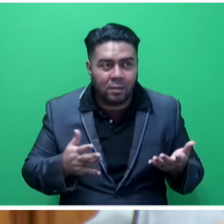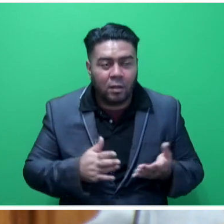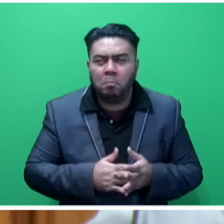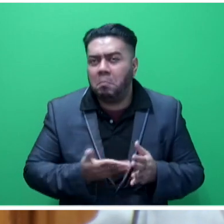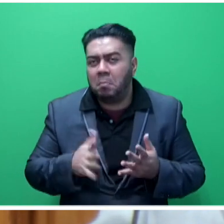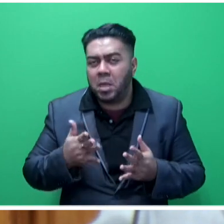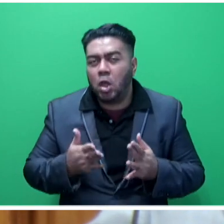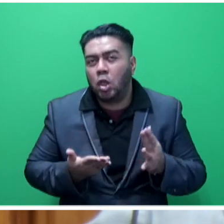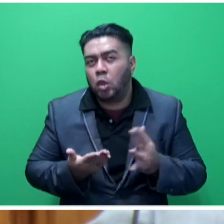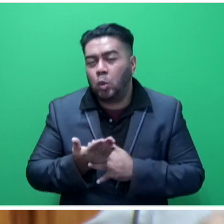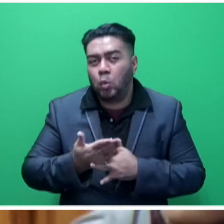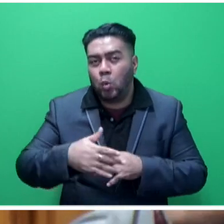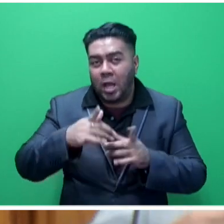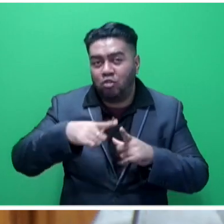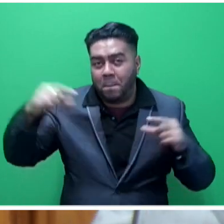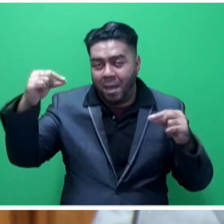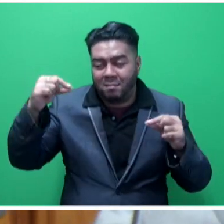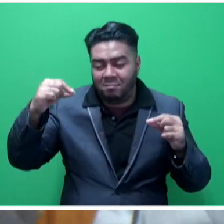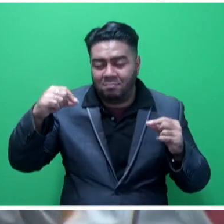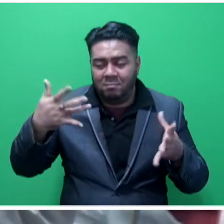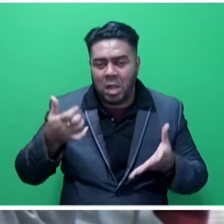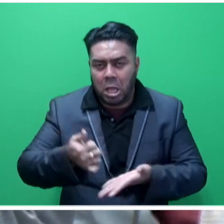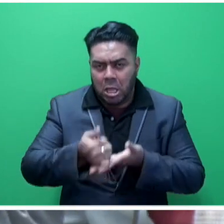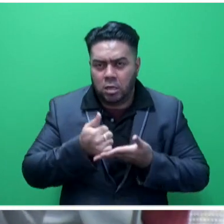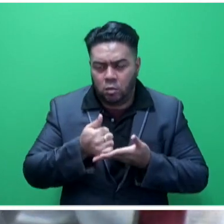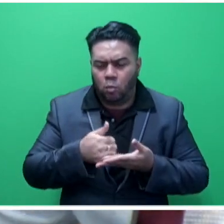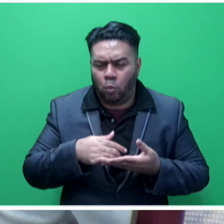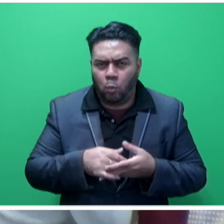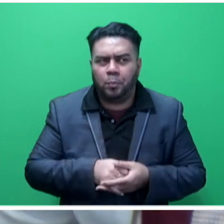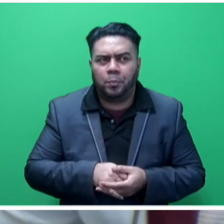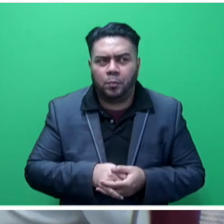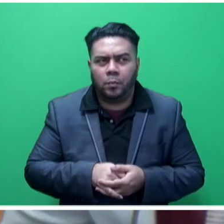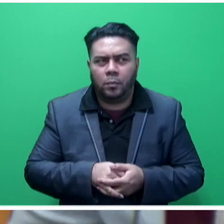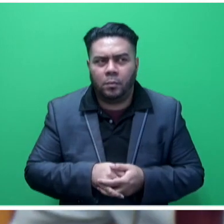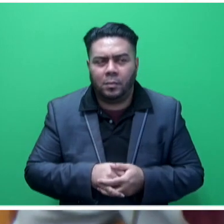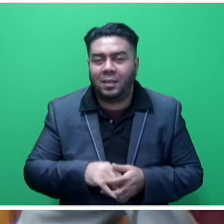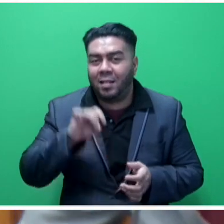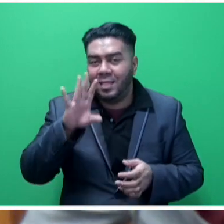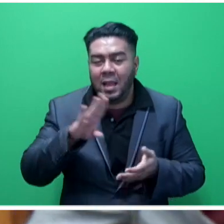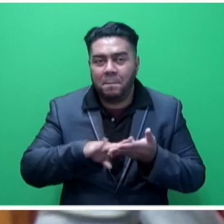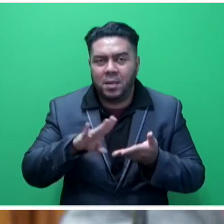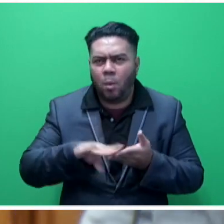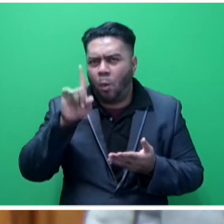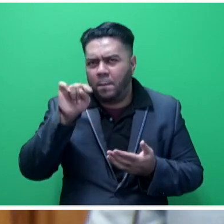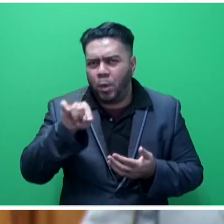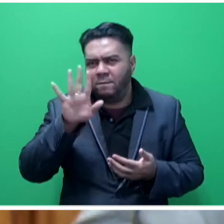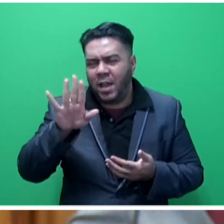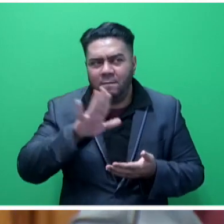Japan Aid and a grant through Japan, which is in total $10 million. It's a $1.5